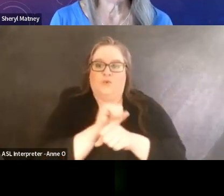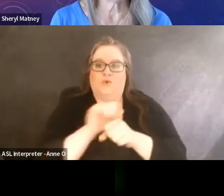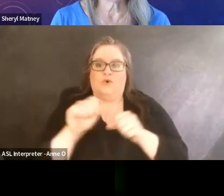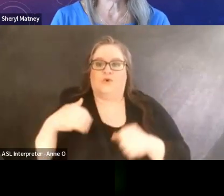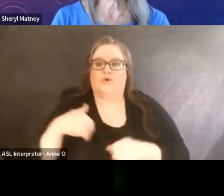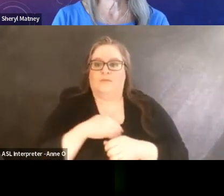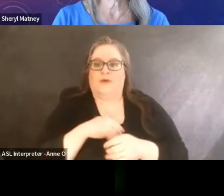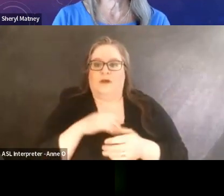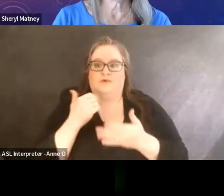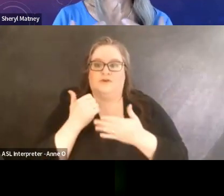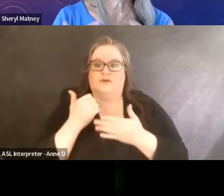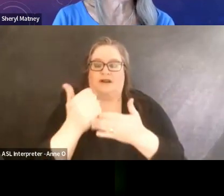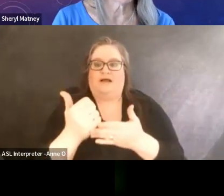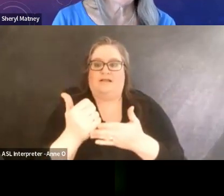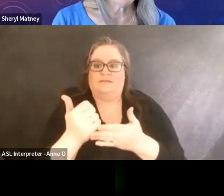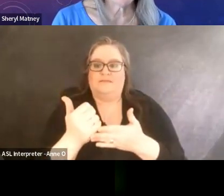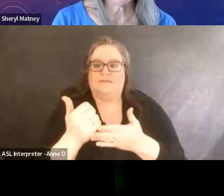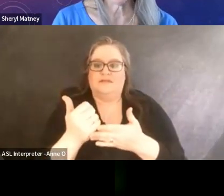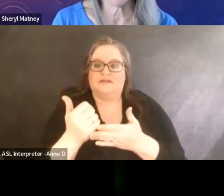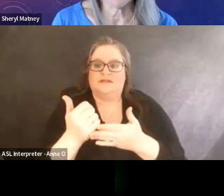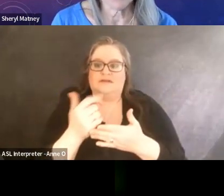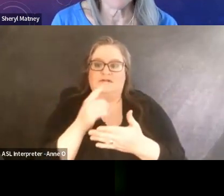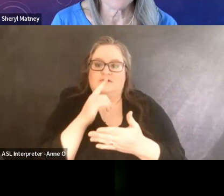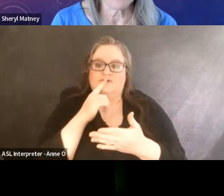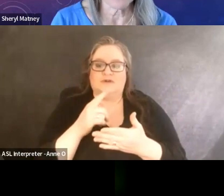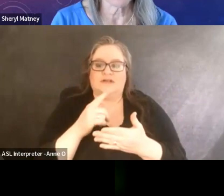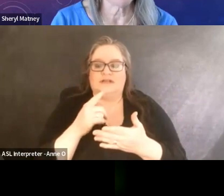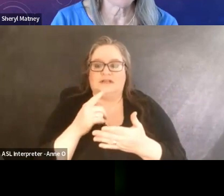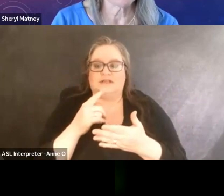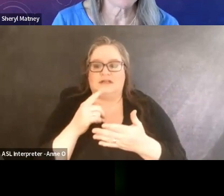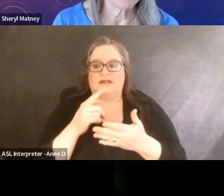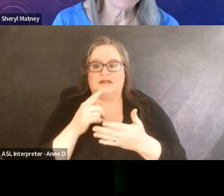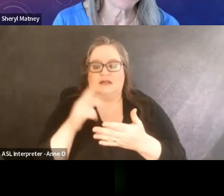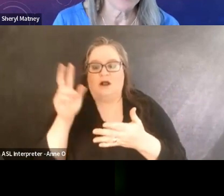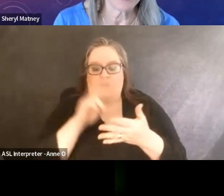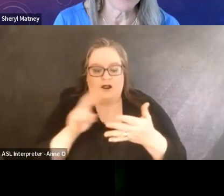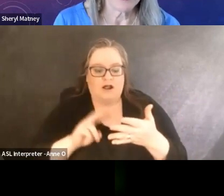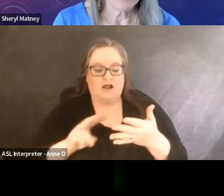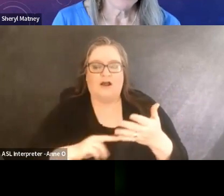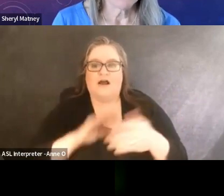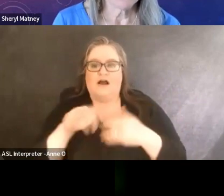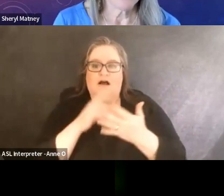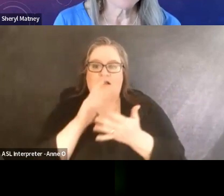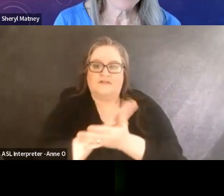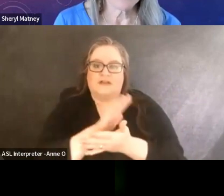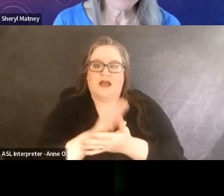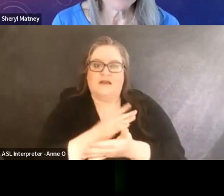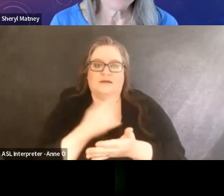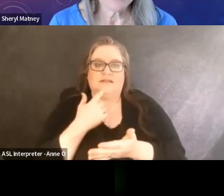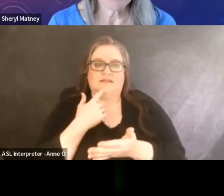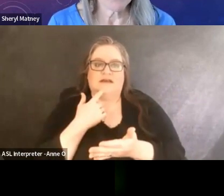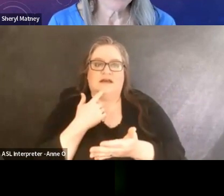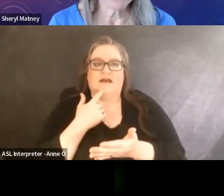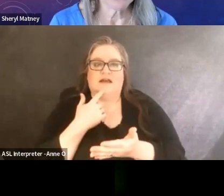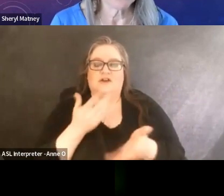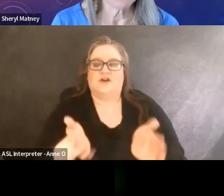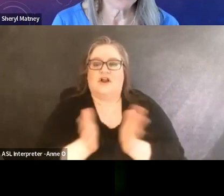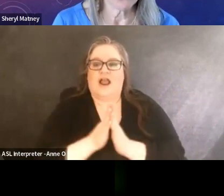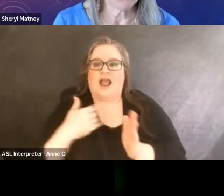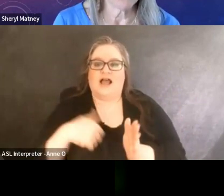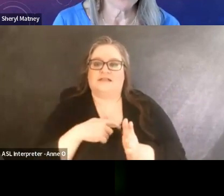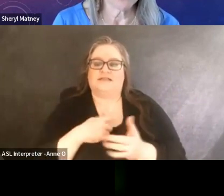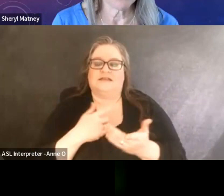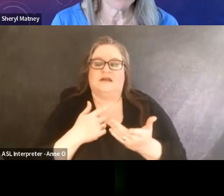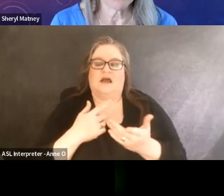that helped really kind of look through all of these documents to say, you're asking us the same